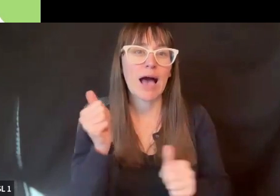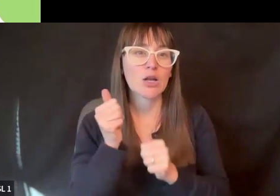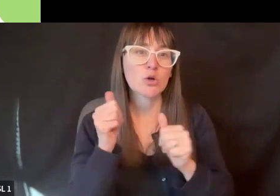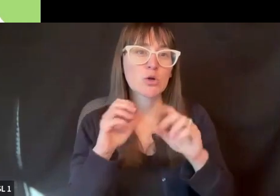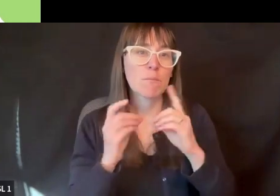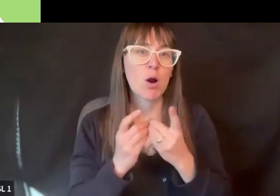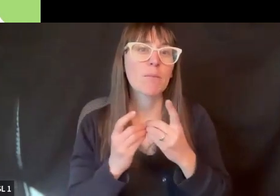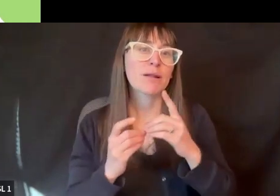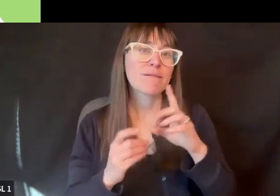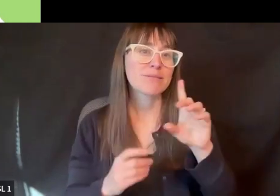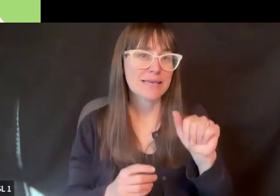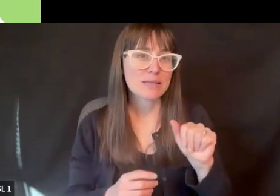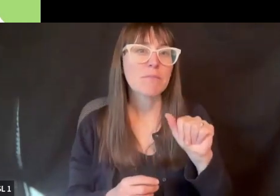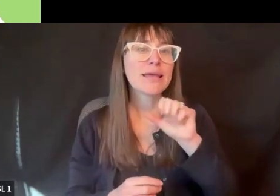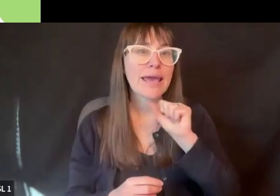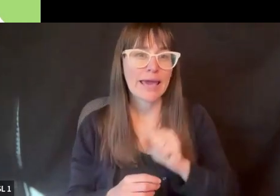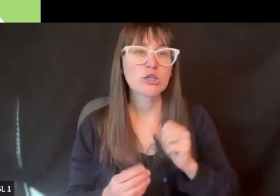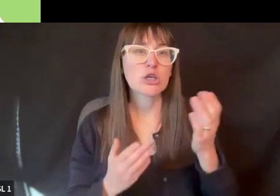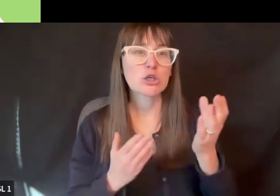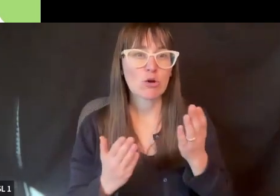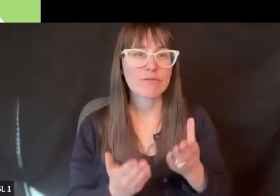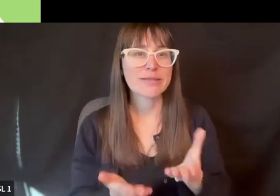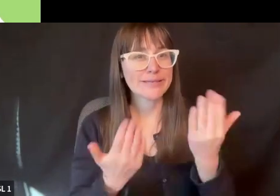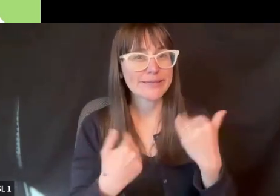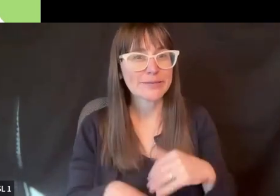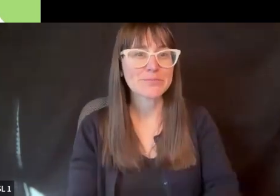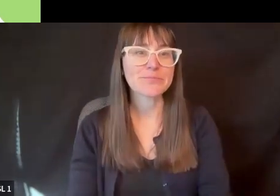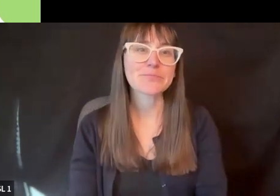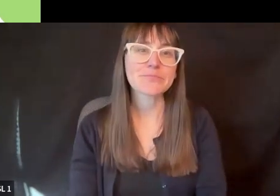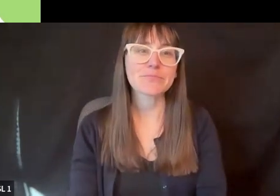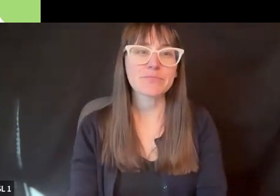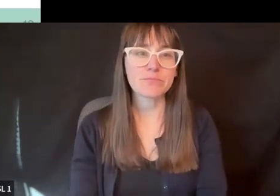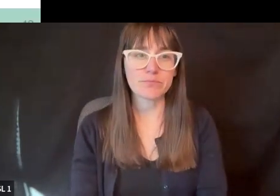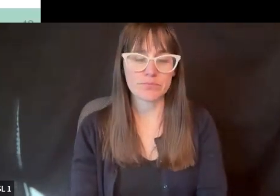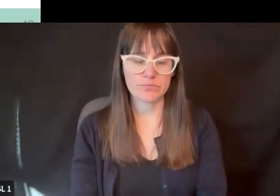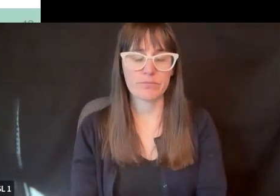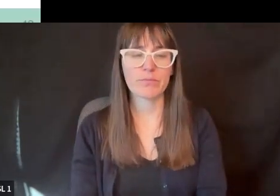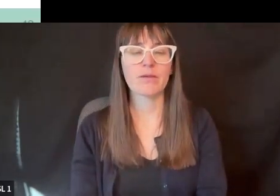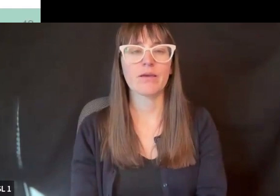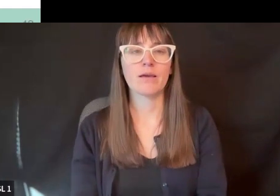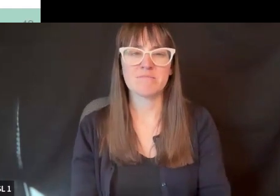Community Services with the Department of Disability and Aging Services. Next slide.